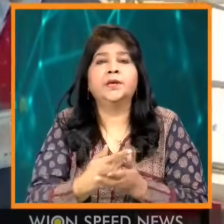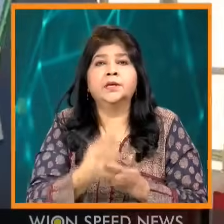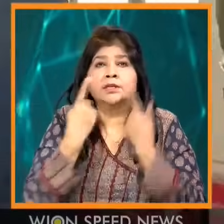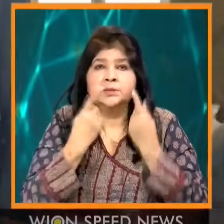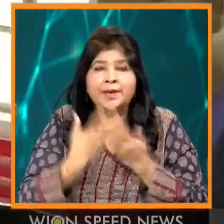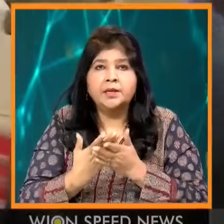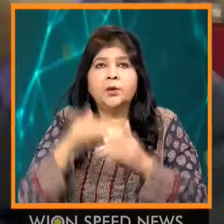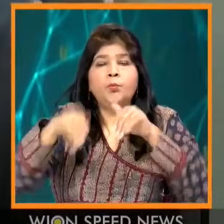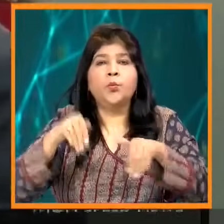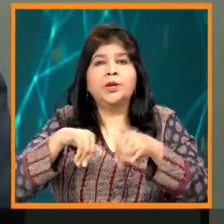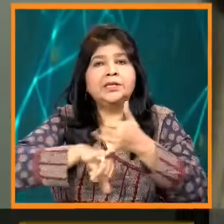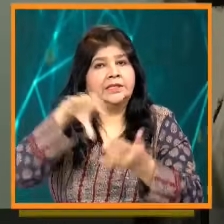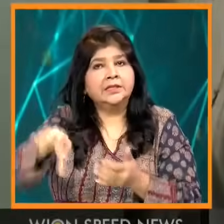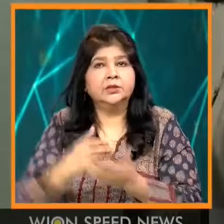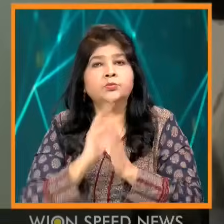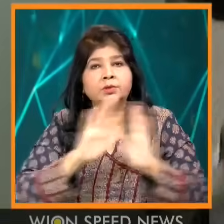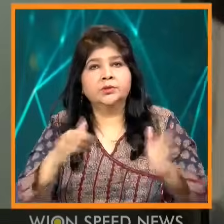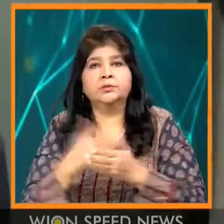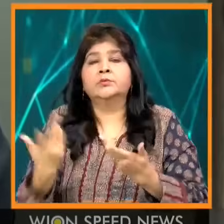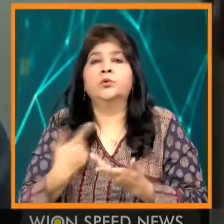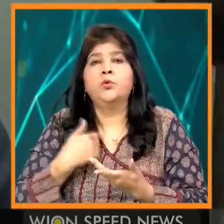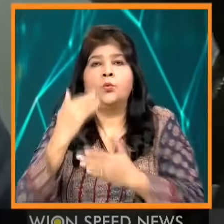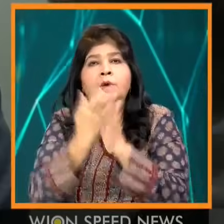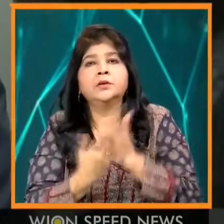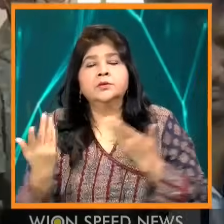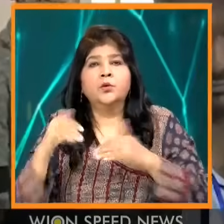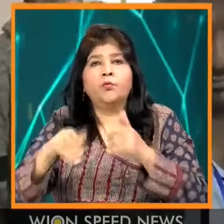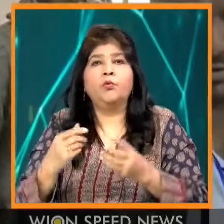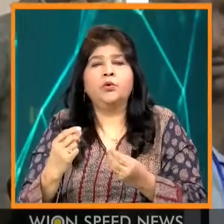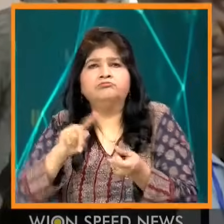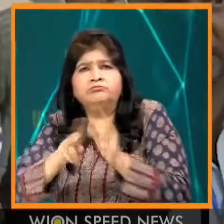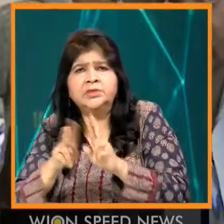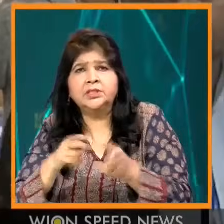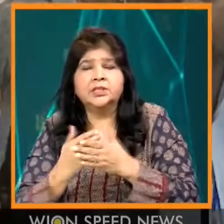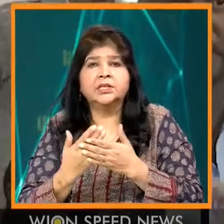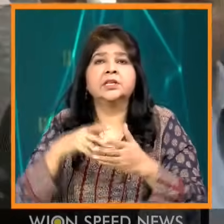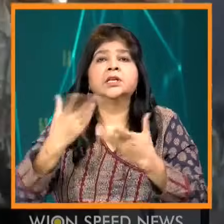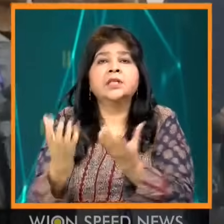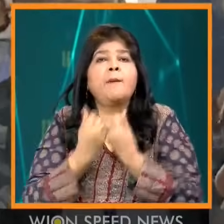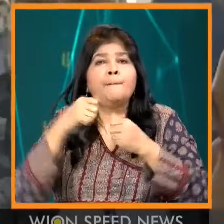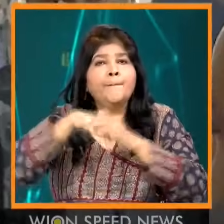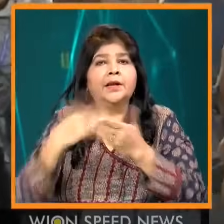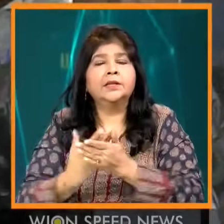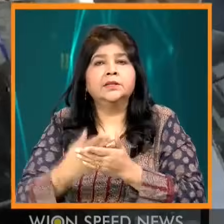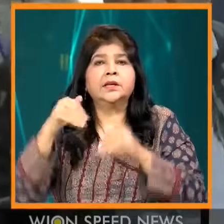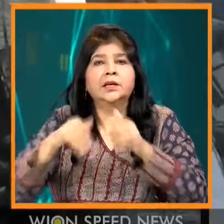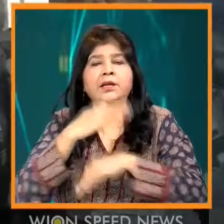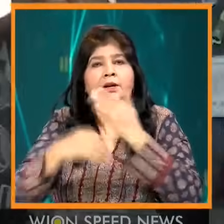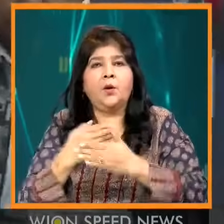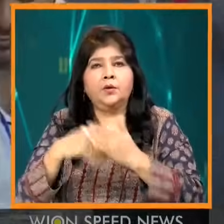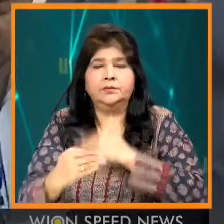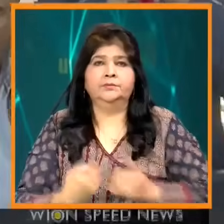inspecting polling stations to make sure that there are no cases of vote rigging, ballot stuffing and other electoral